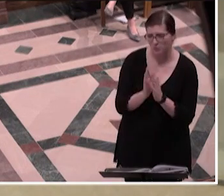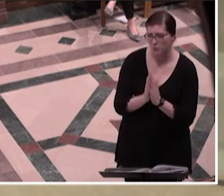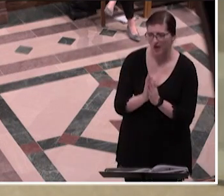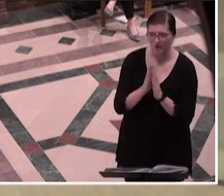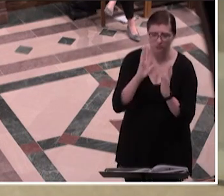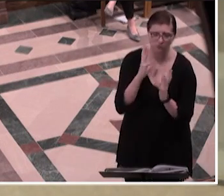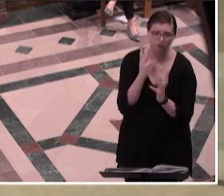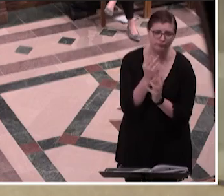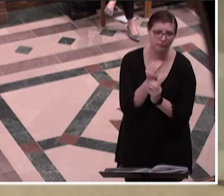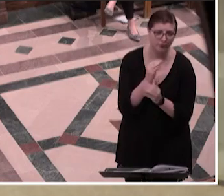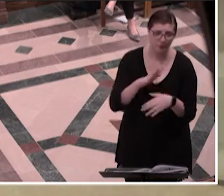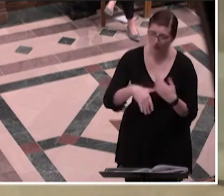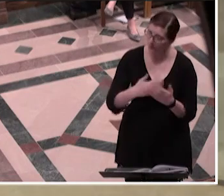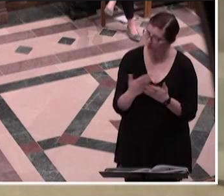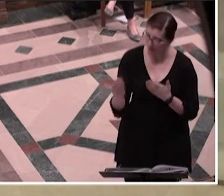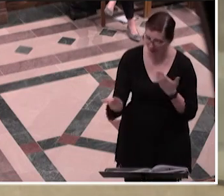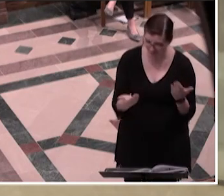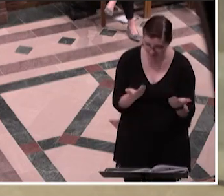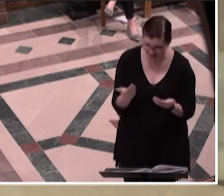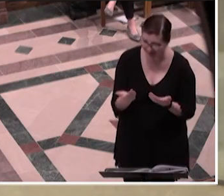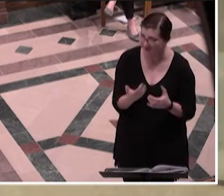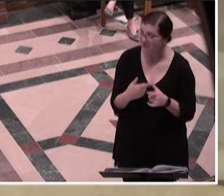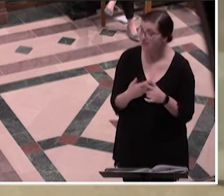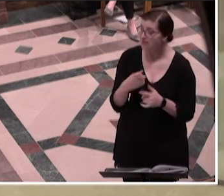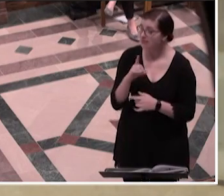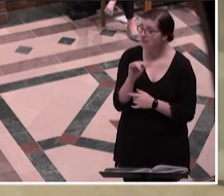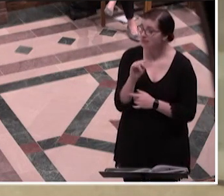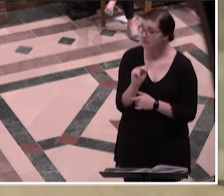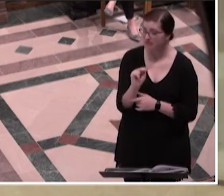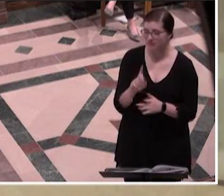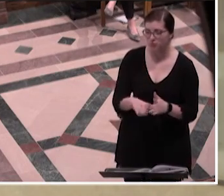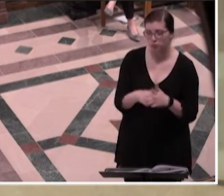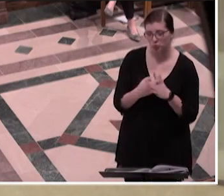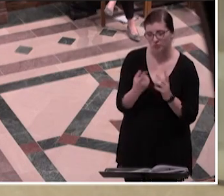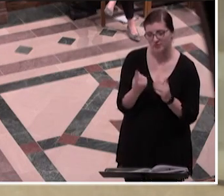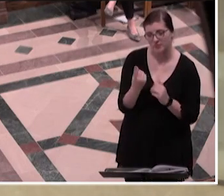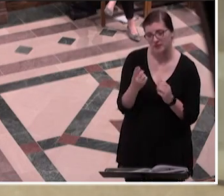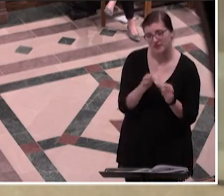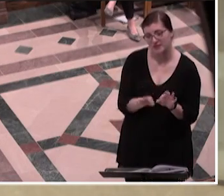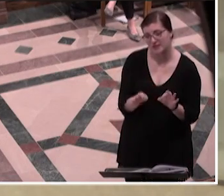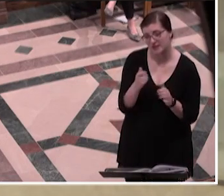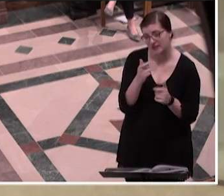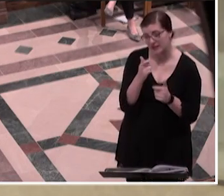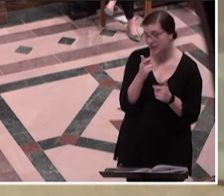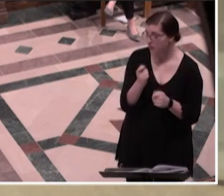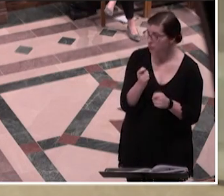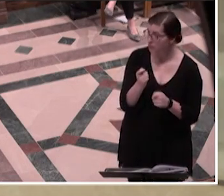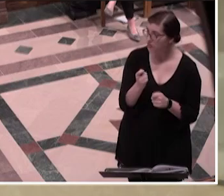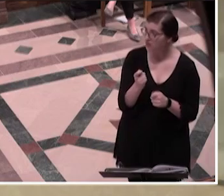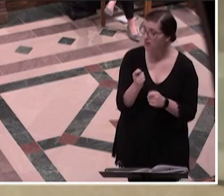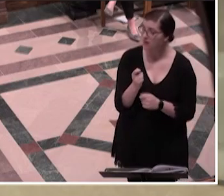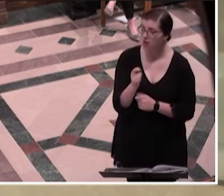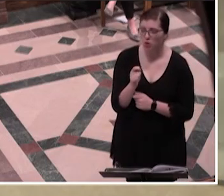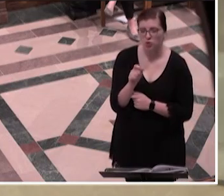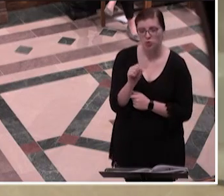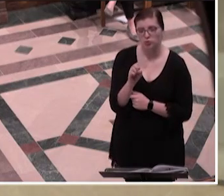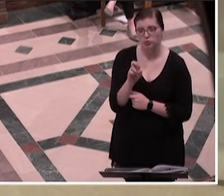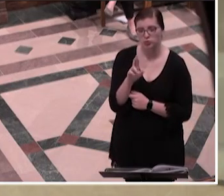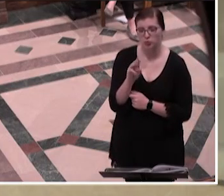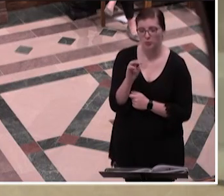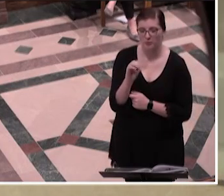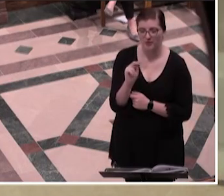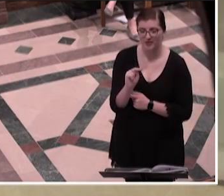gorgeous. You're all invited. And then the dean has started something interesting, these sermon talkbacks, where you can go online, you